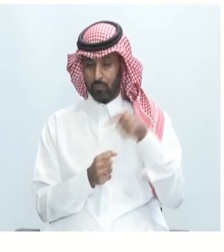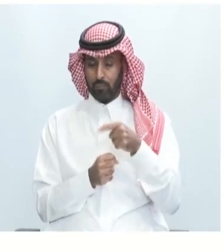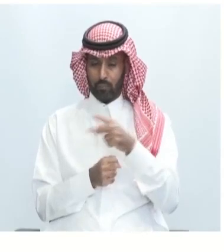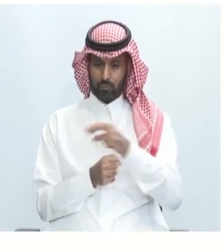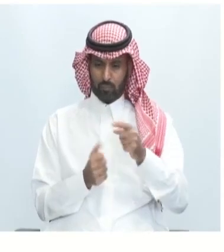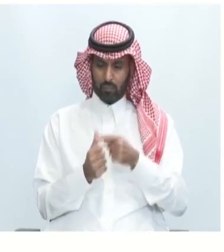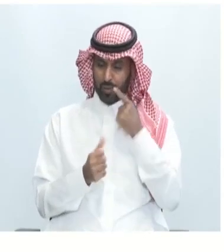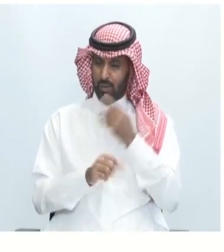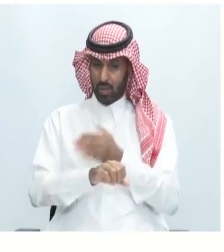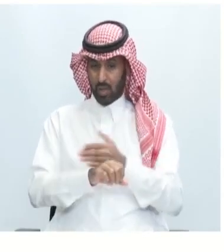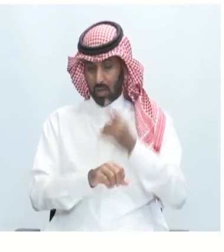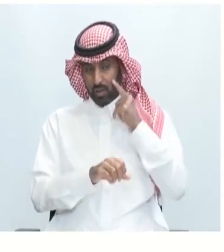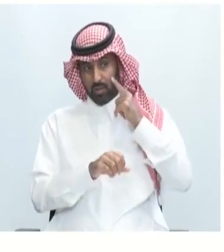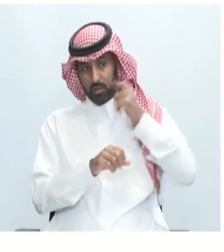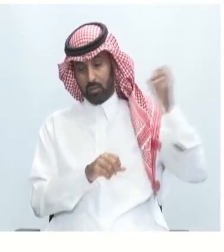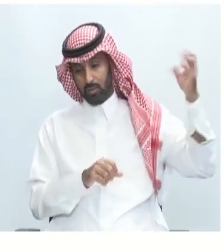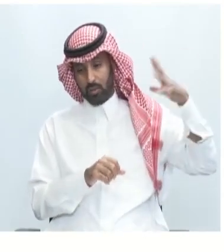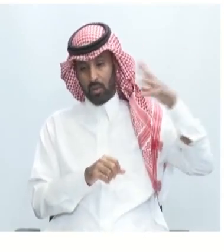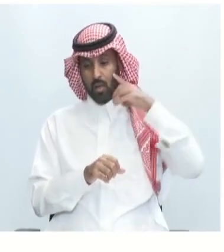committed early in the morning.